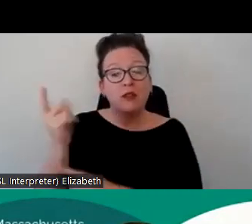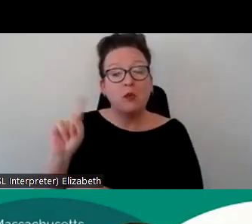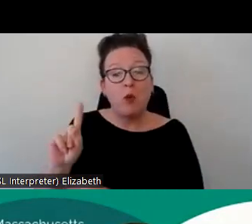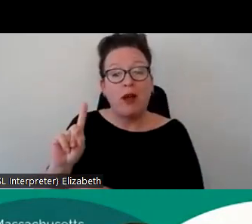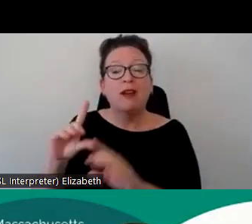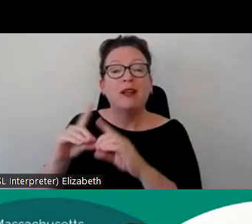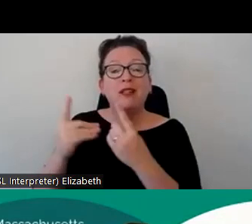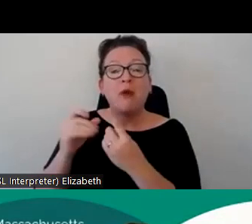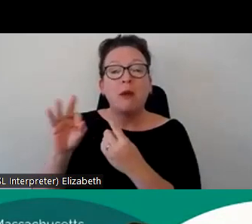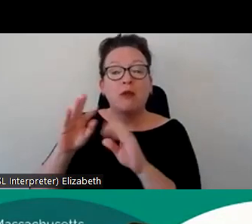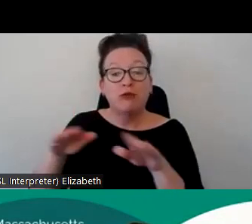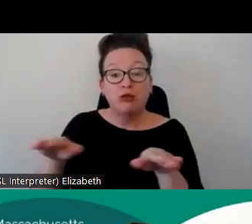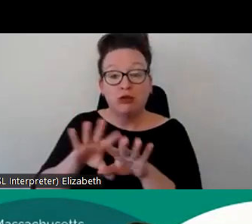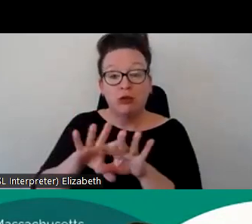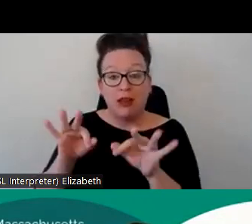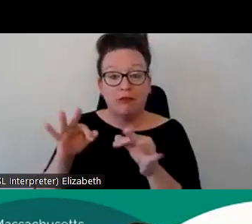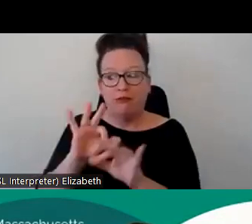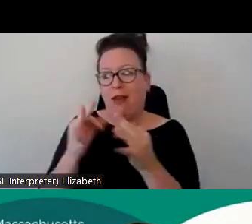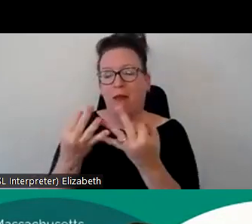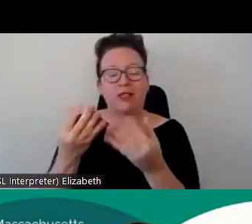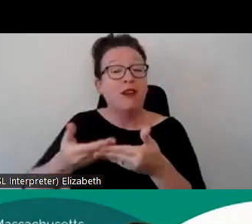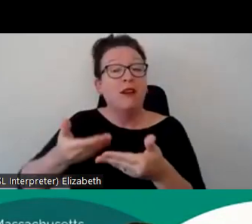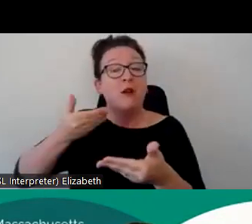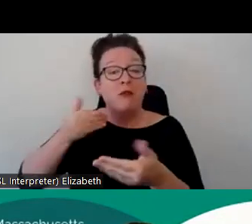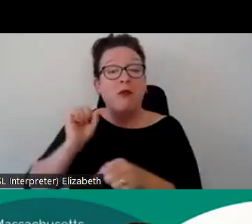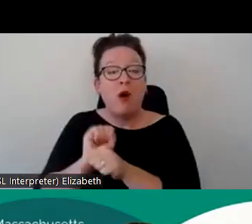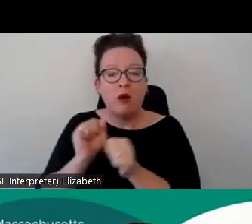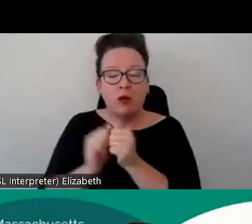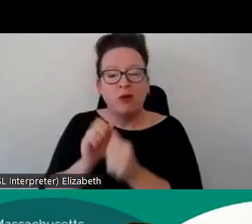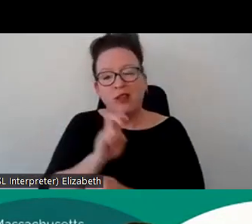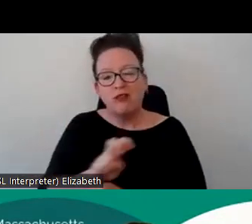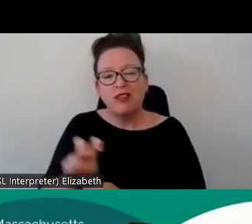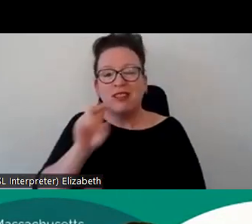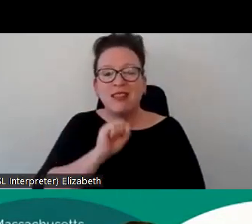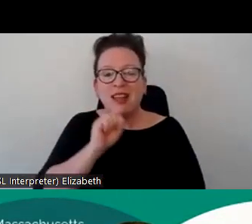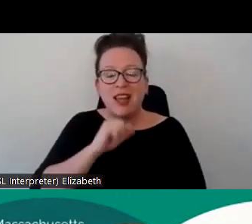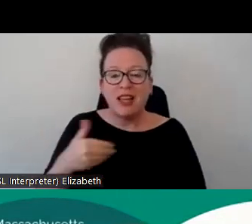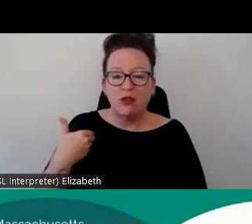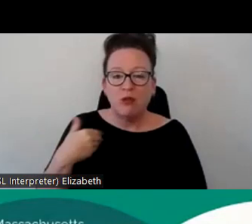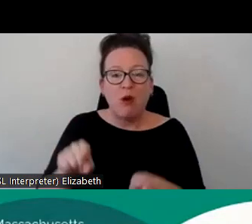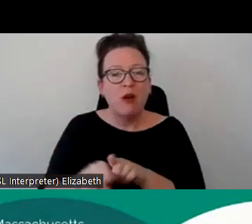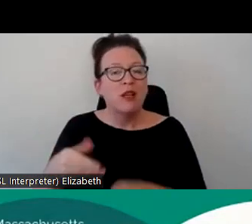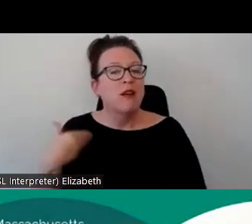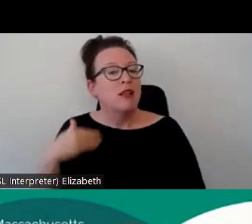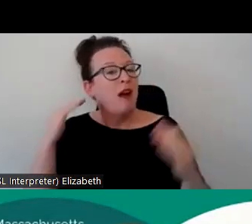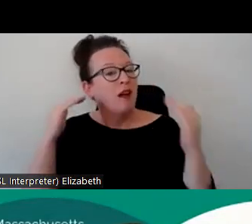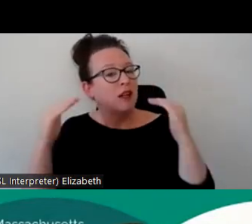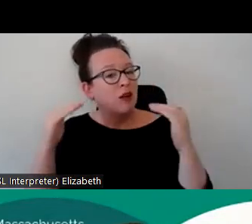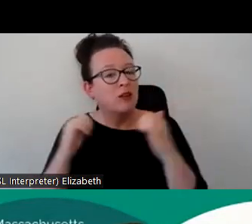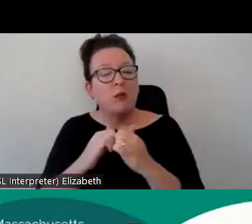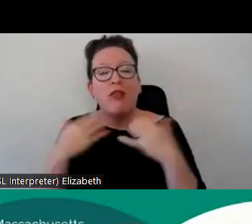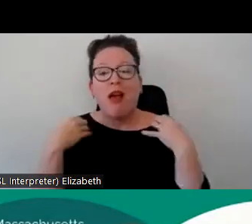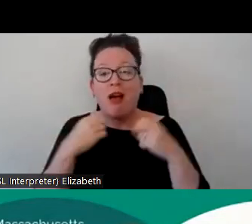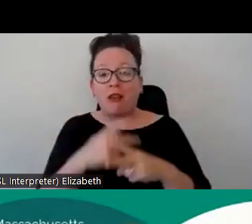Families. And before that, I also worked with transition age youth and young adults in healthcare and juvenile justice